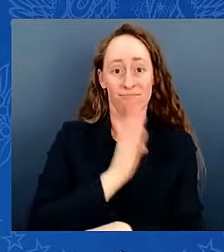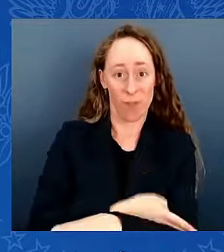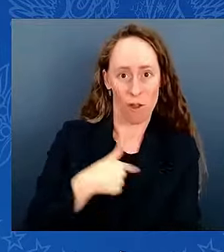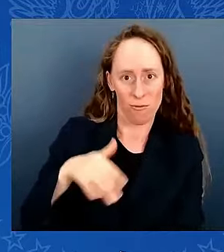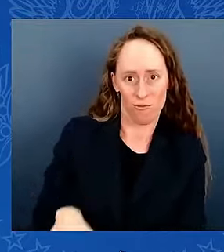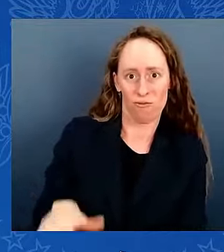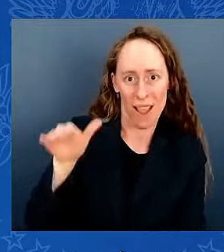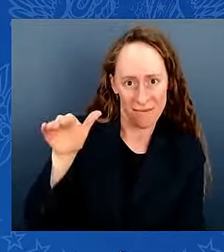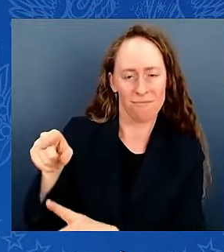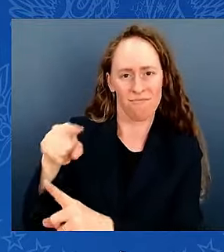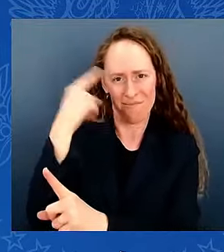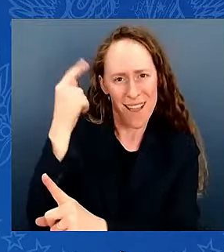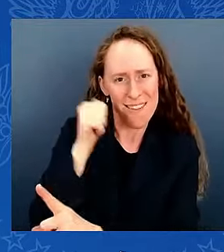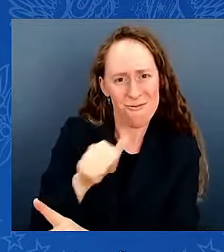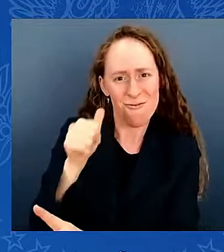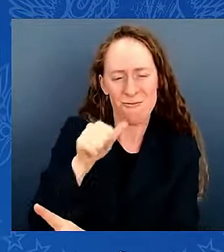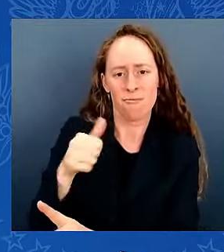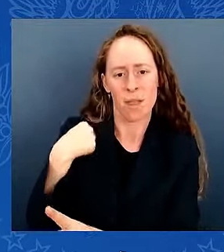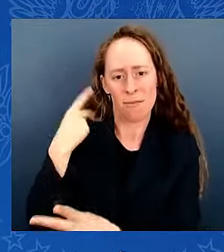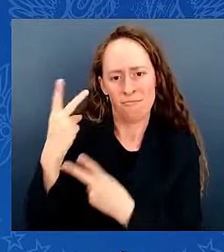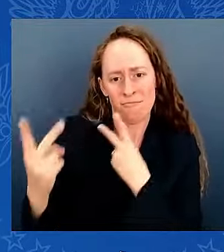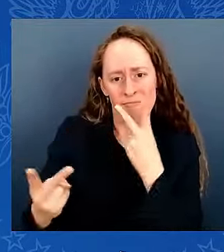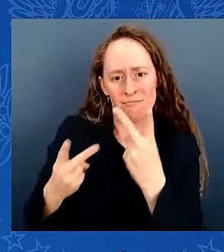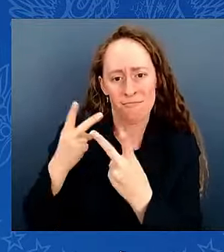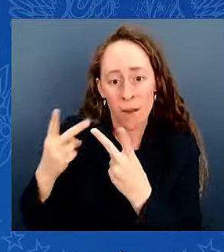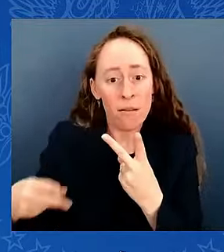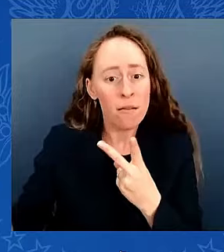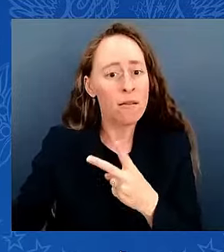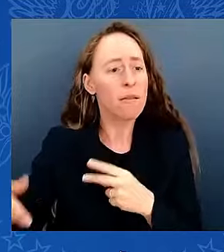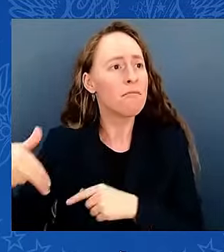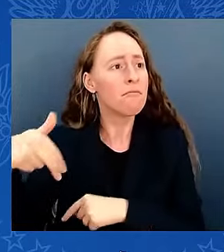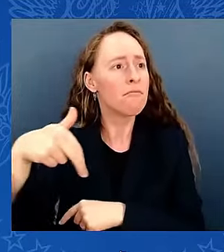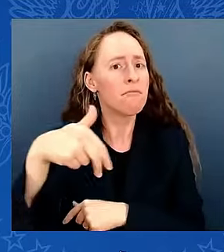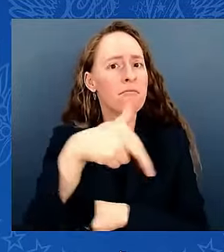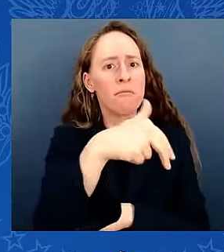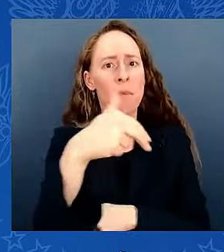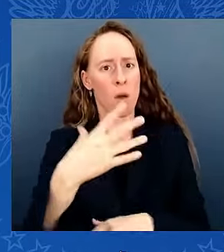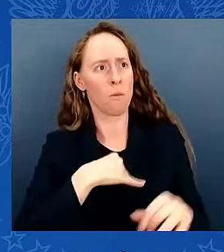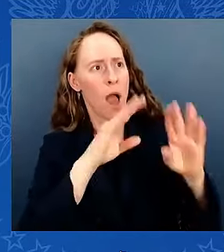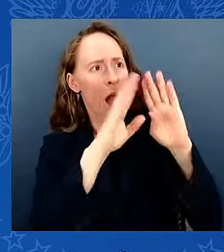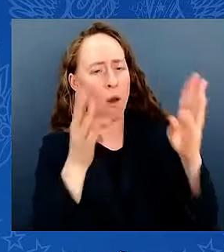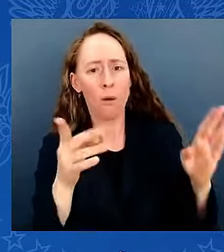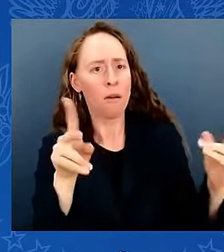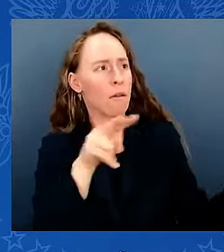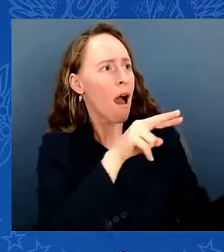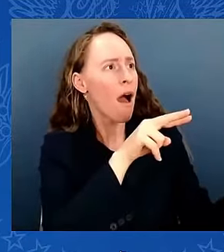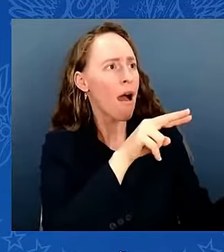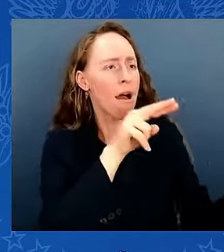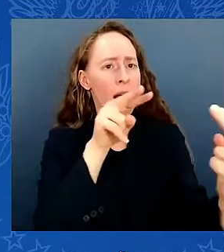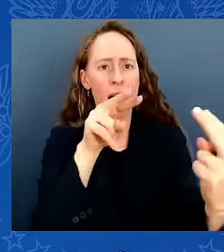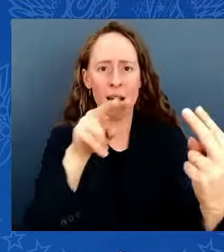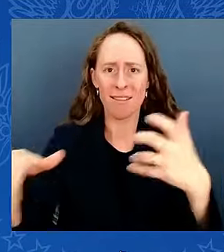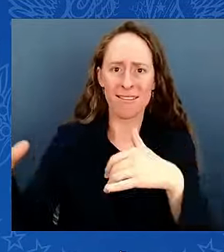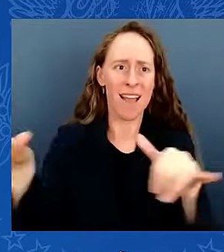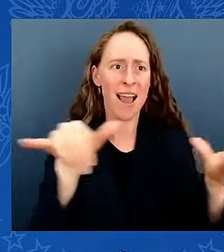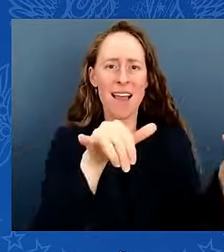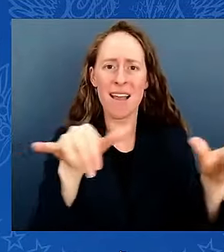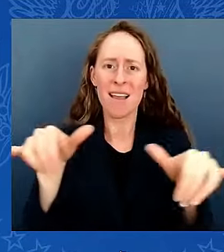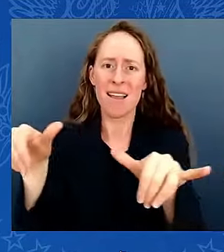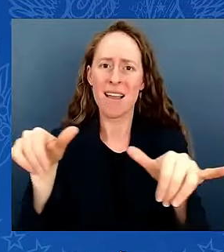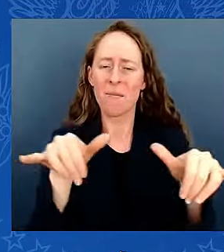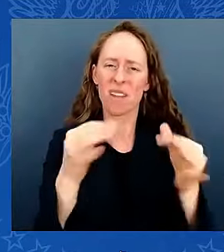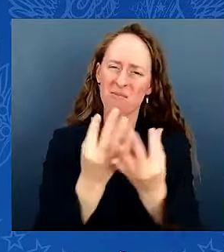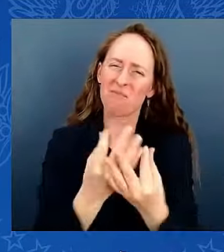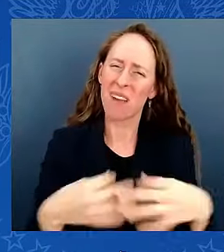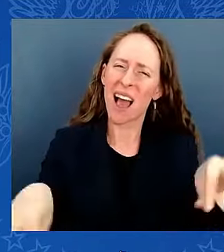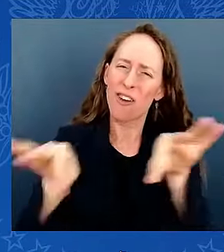look like me, seeing people who look like us. We have some of those leaders right here today, and I'm going to